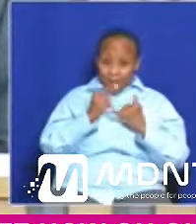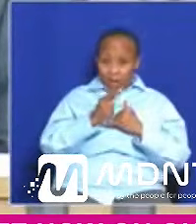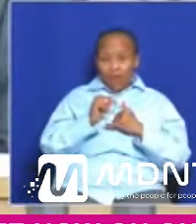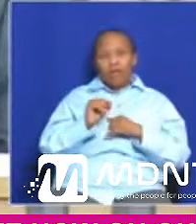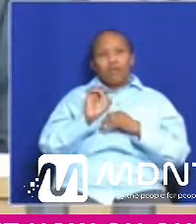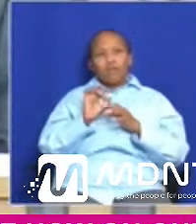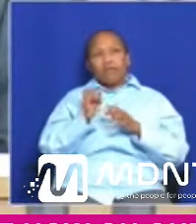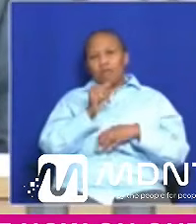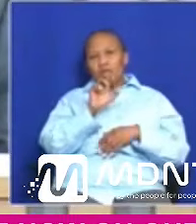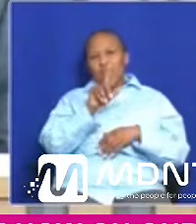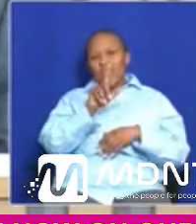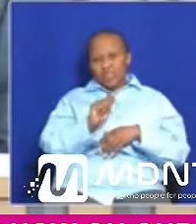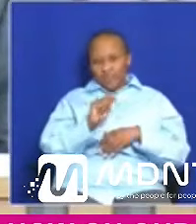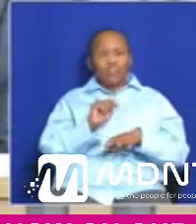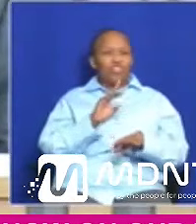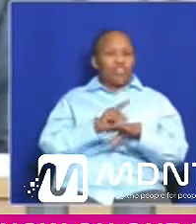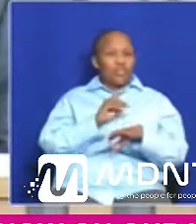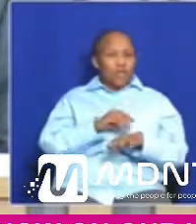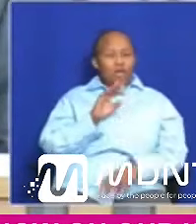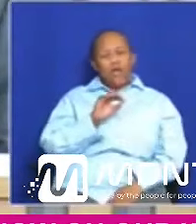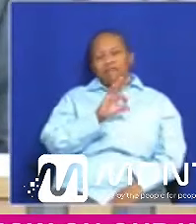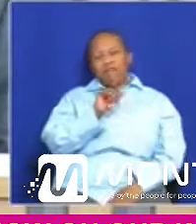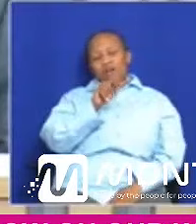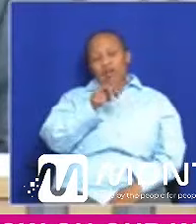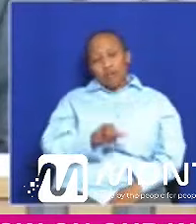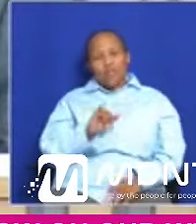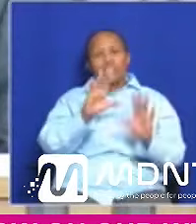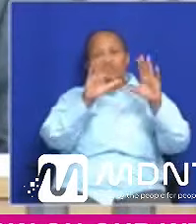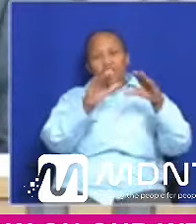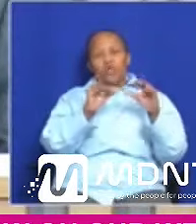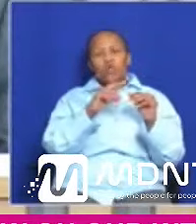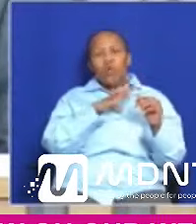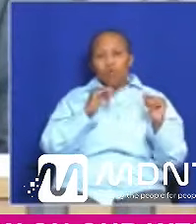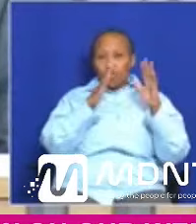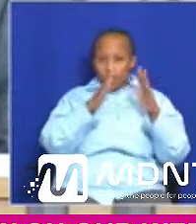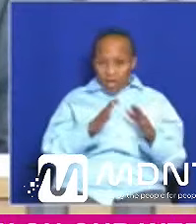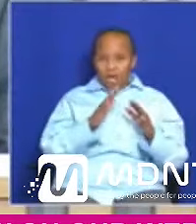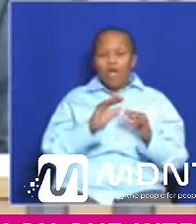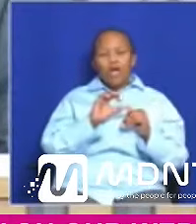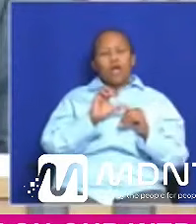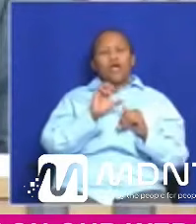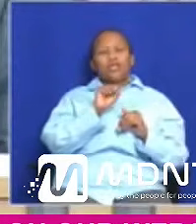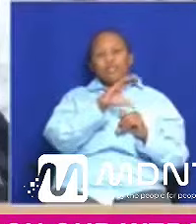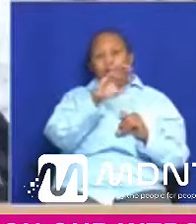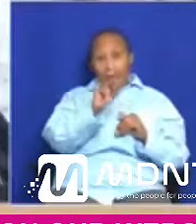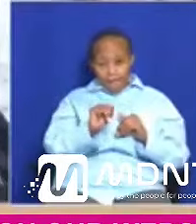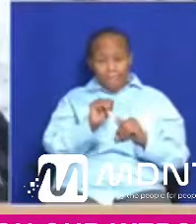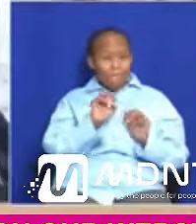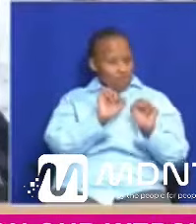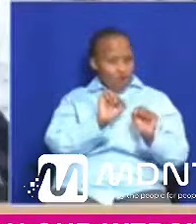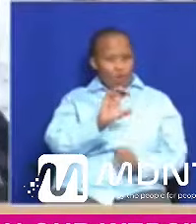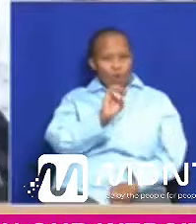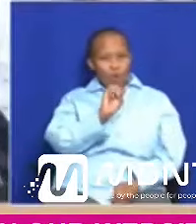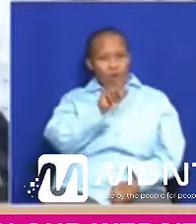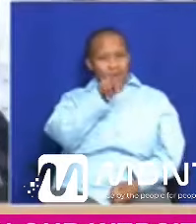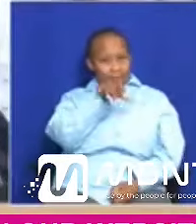General Dr. M.I. Fani, Divisional Commissioner, Supply Chain Management, South African Police Services. And it